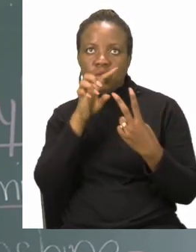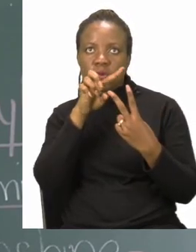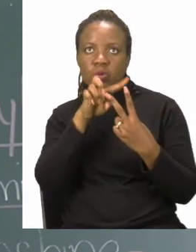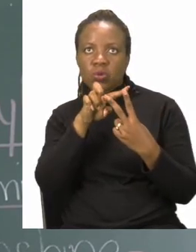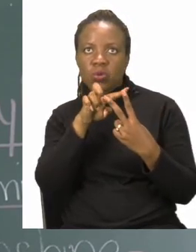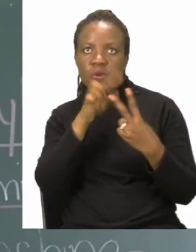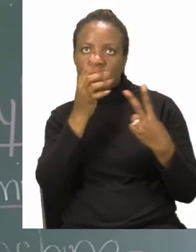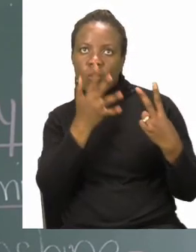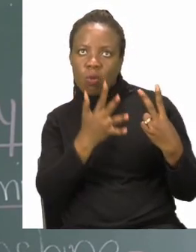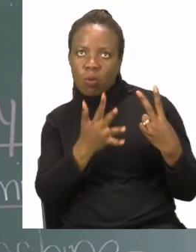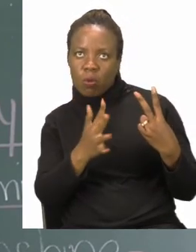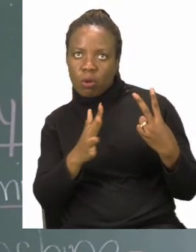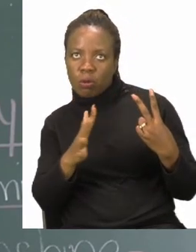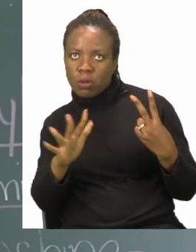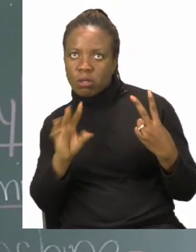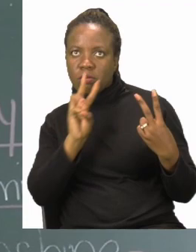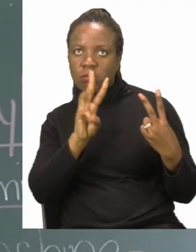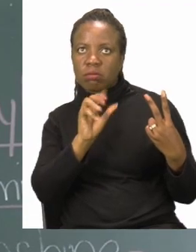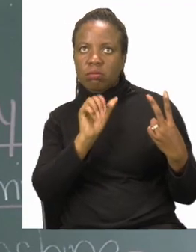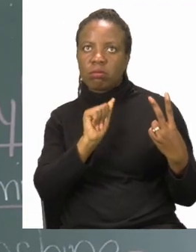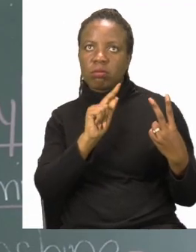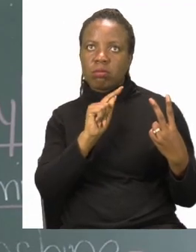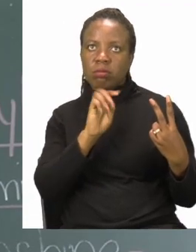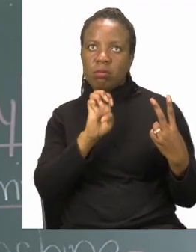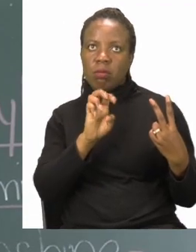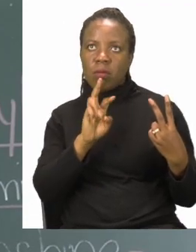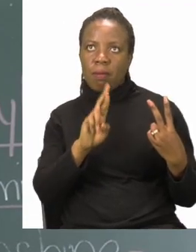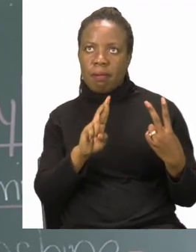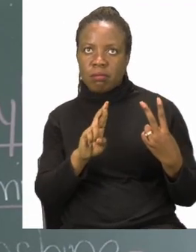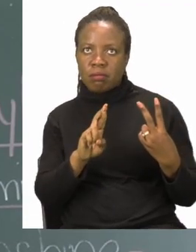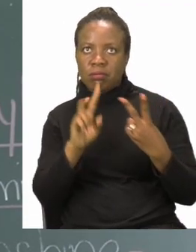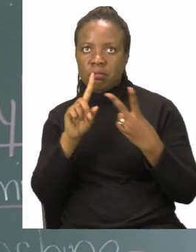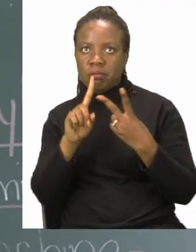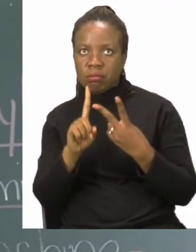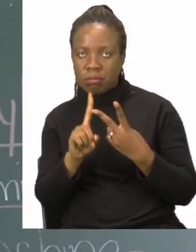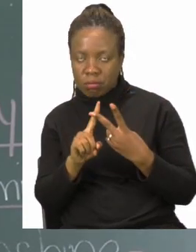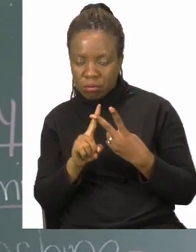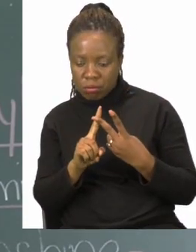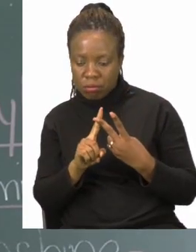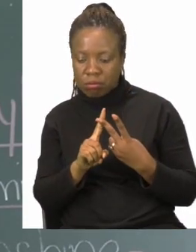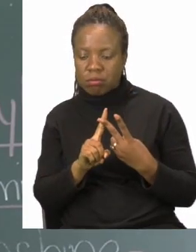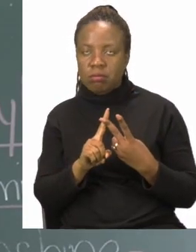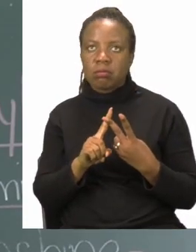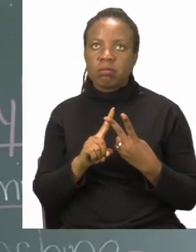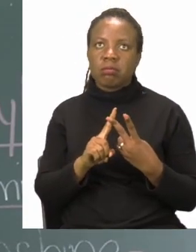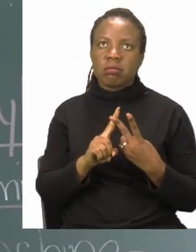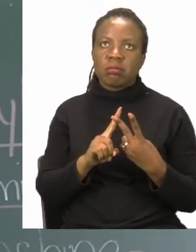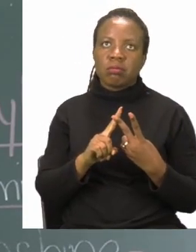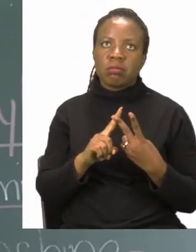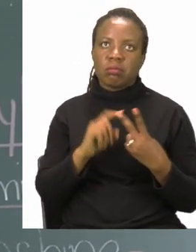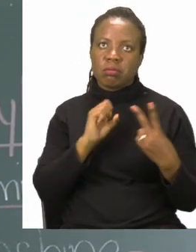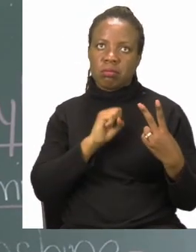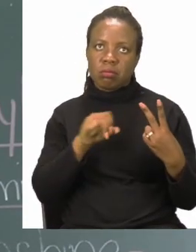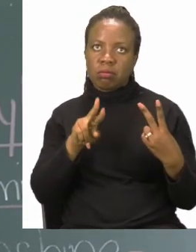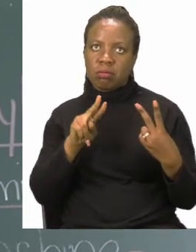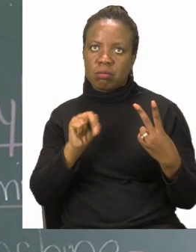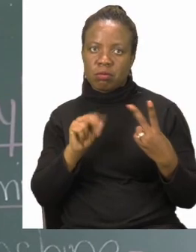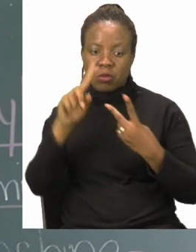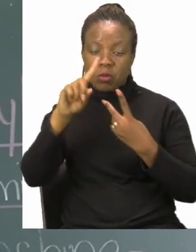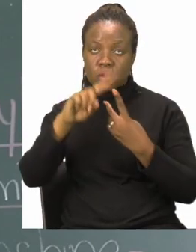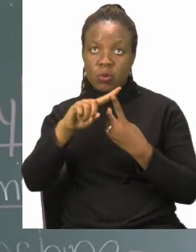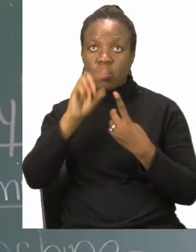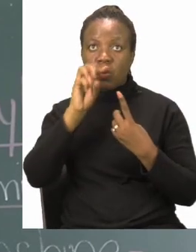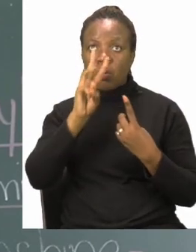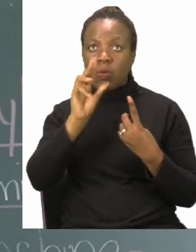page. So, we have now already used the word water and we used the word sun.